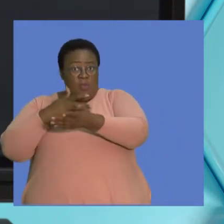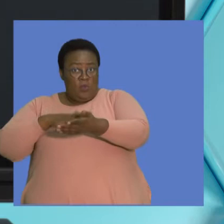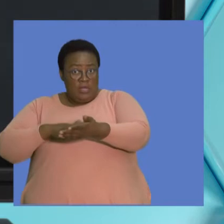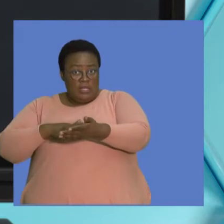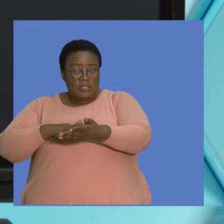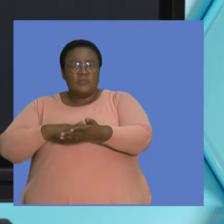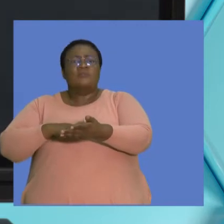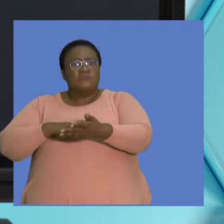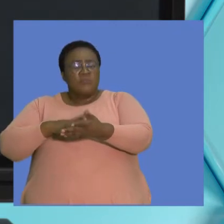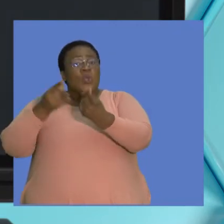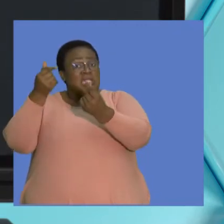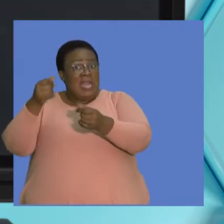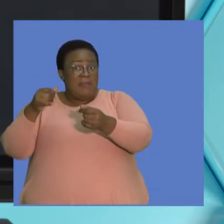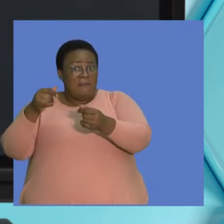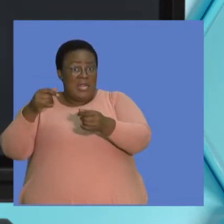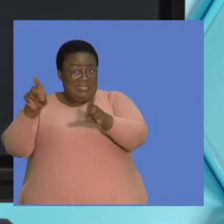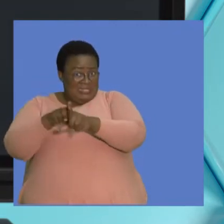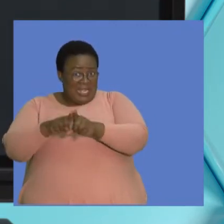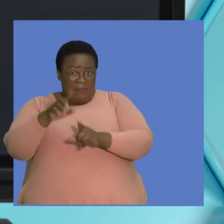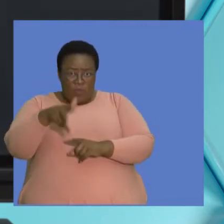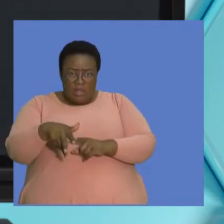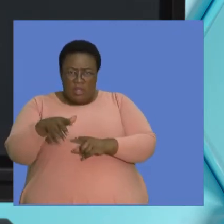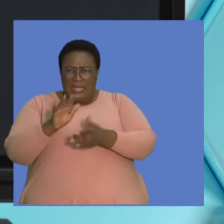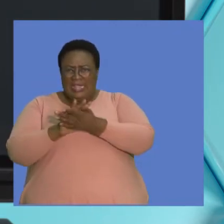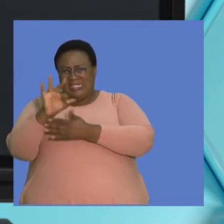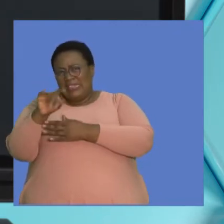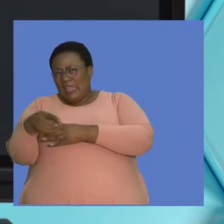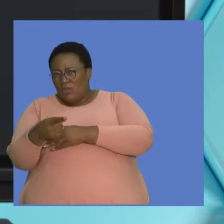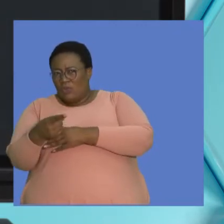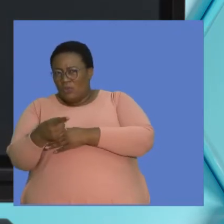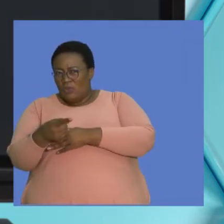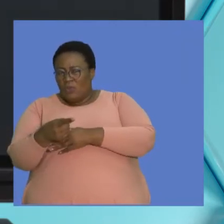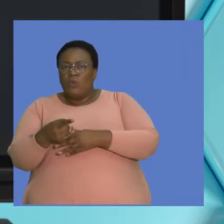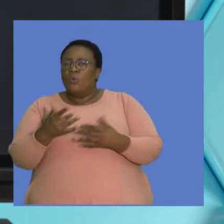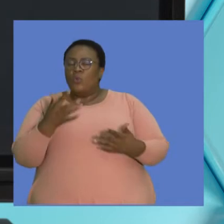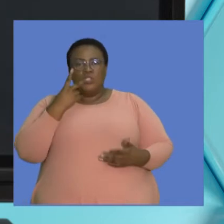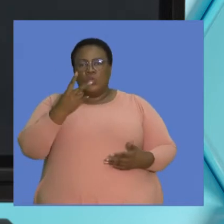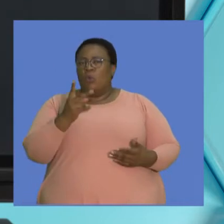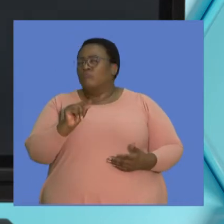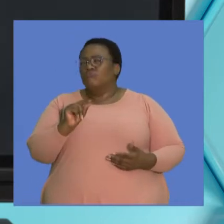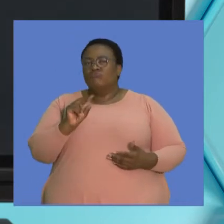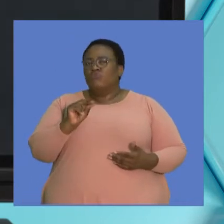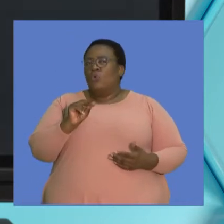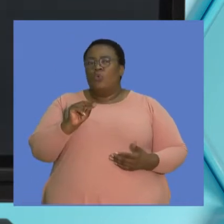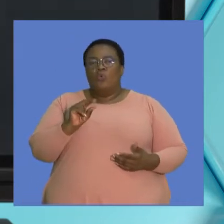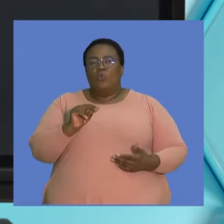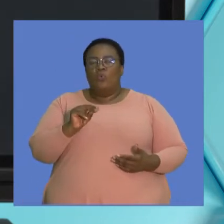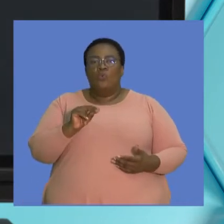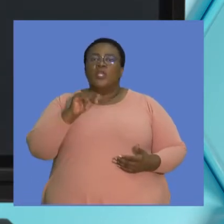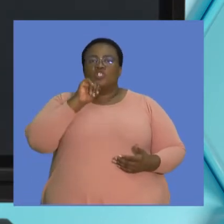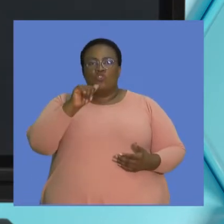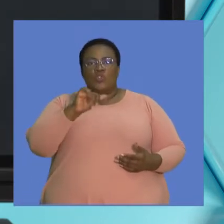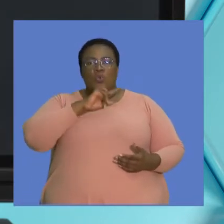to buy it at the same price, meaning at 13,000 still? And we saw that no, it's not the